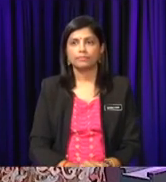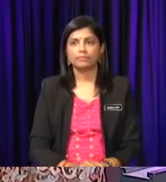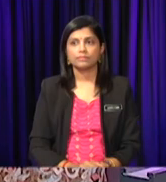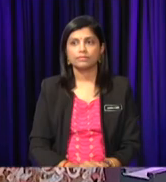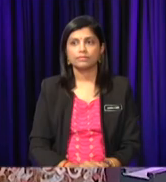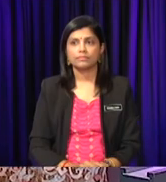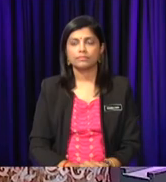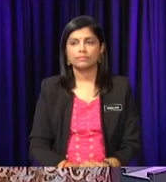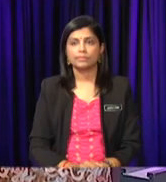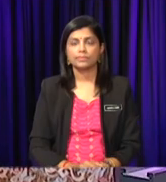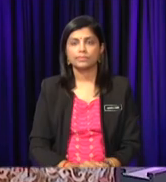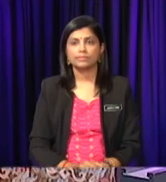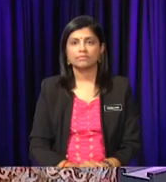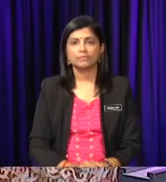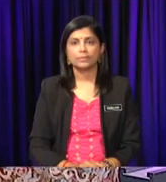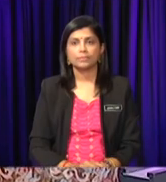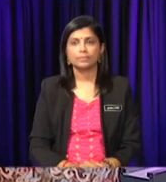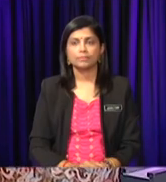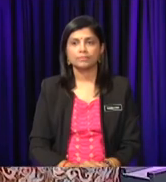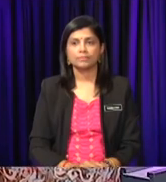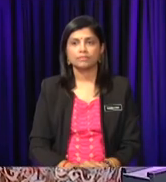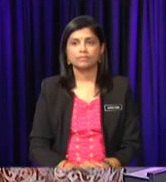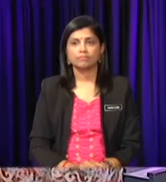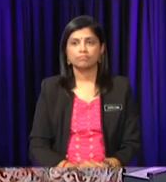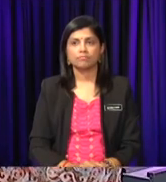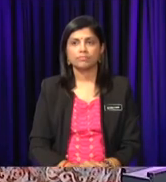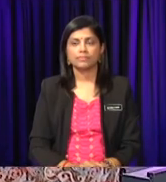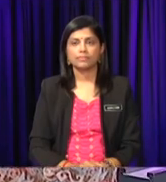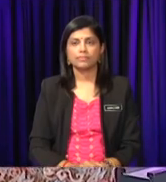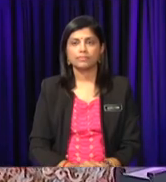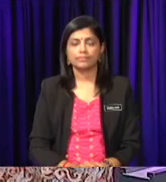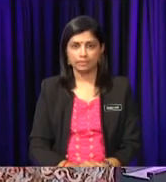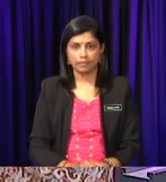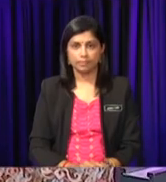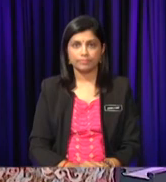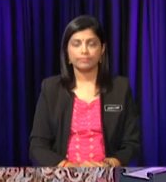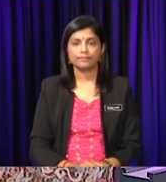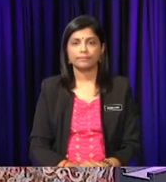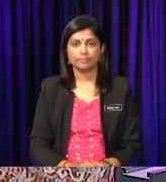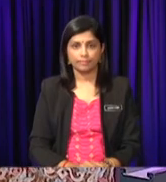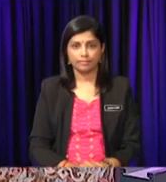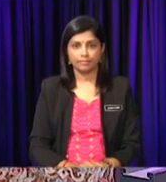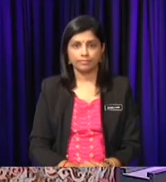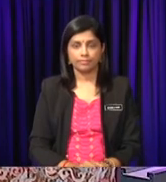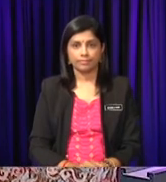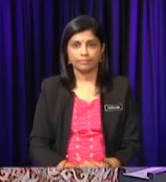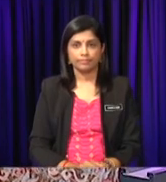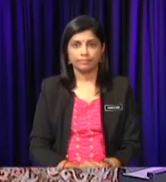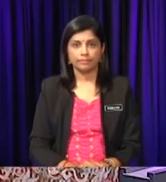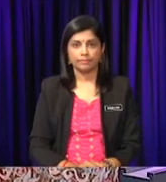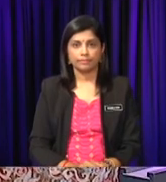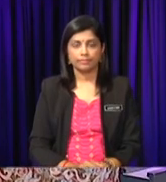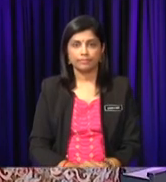shorter. Okay? But you both are assessed at that time. Mm-hmm. All right? So as I have mentioned earlier in the